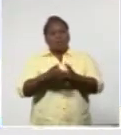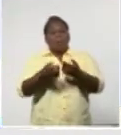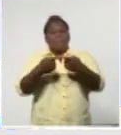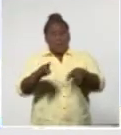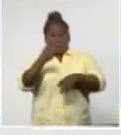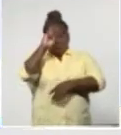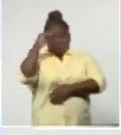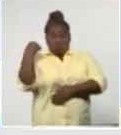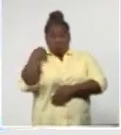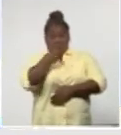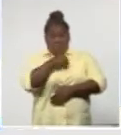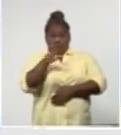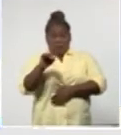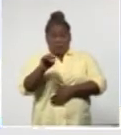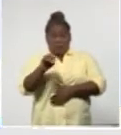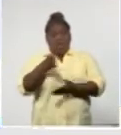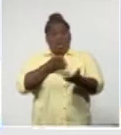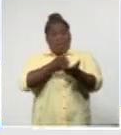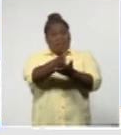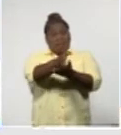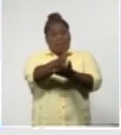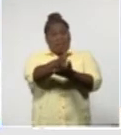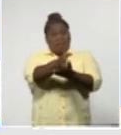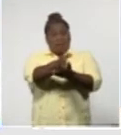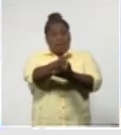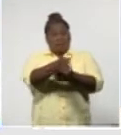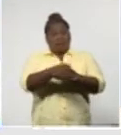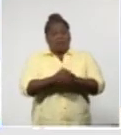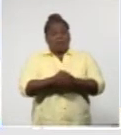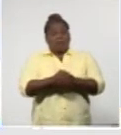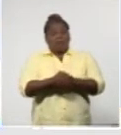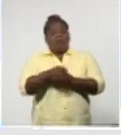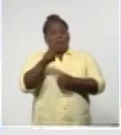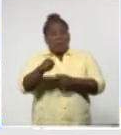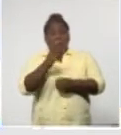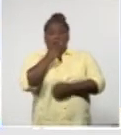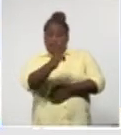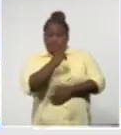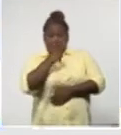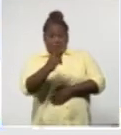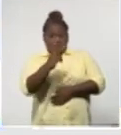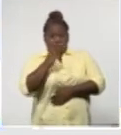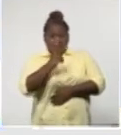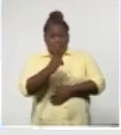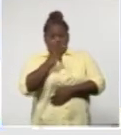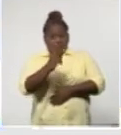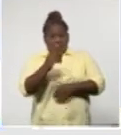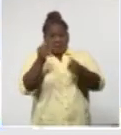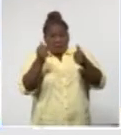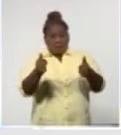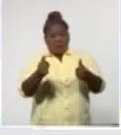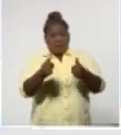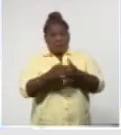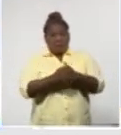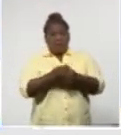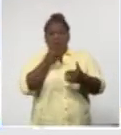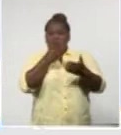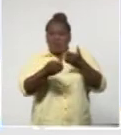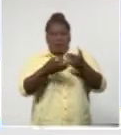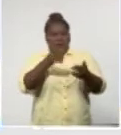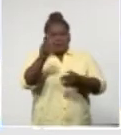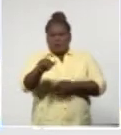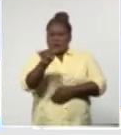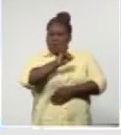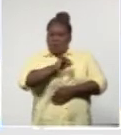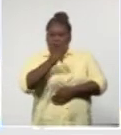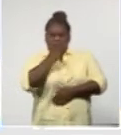hospital, reported in critical condition. Her doctors say she is in a stable critical condition. We're going